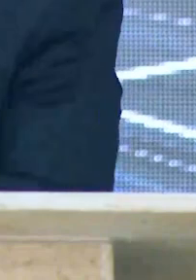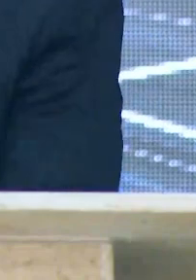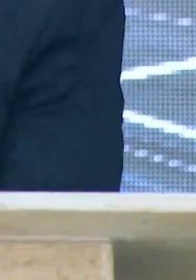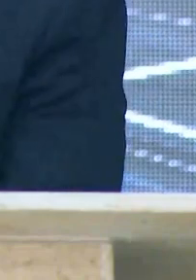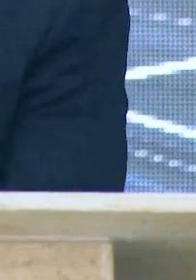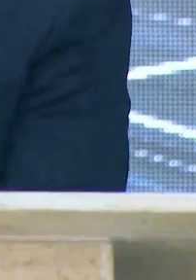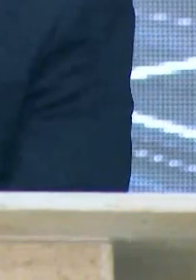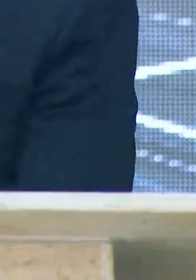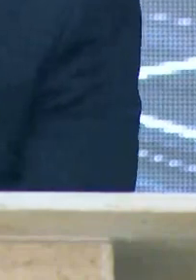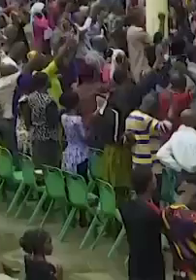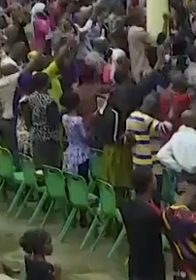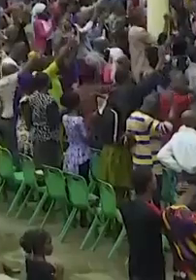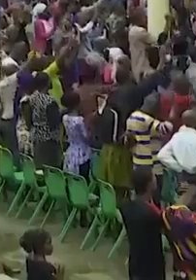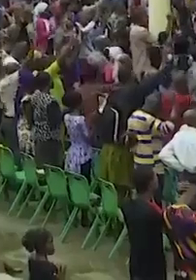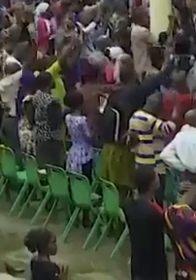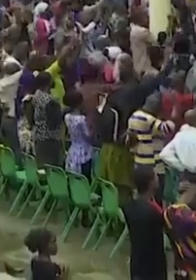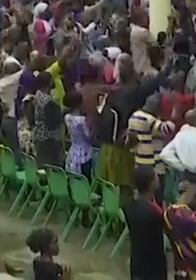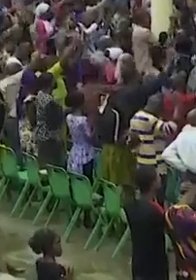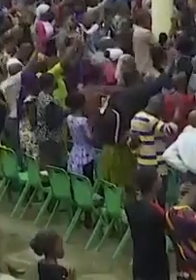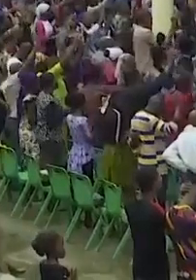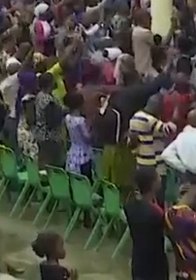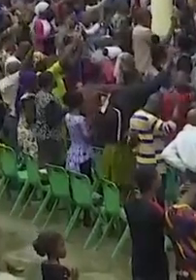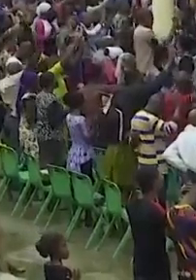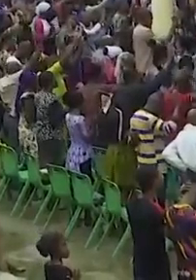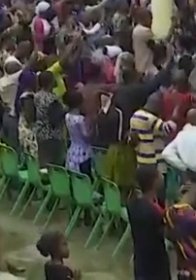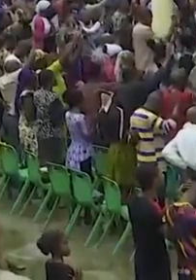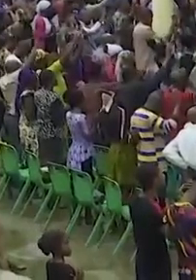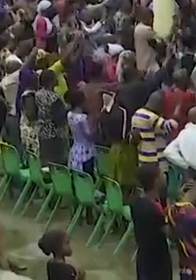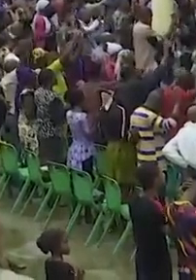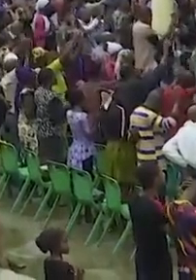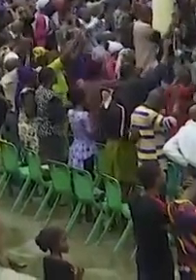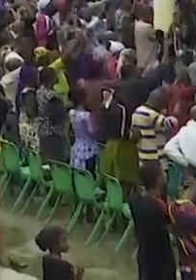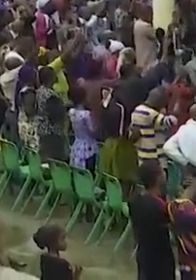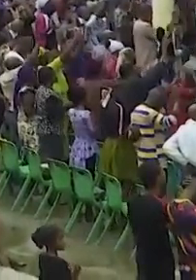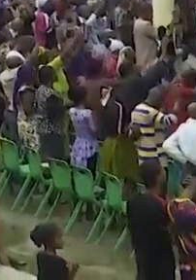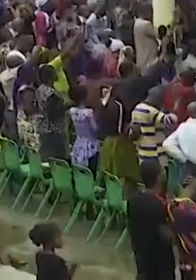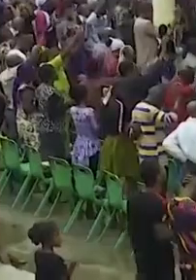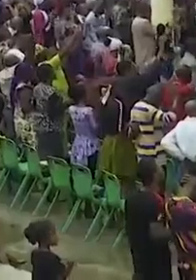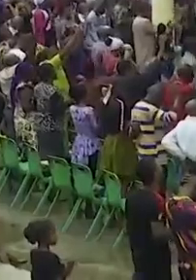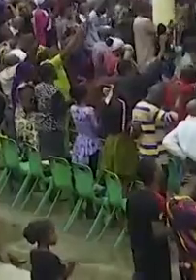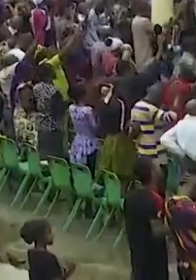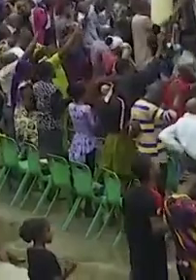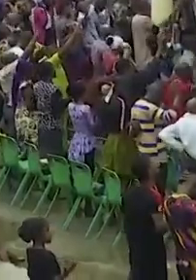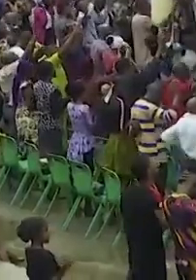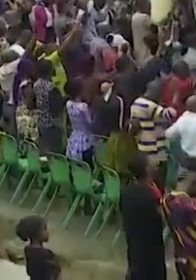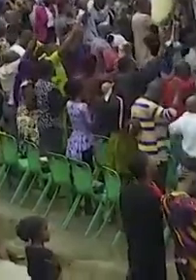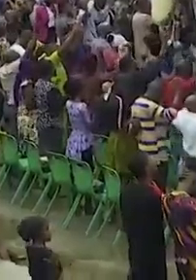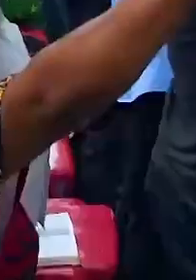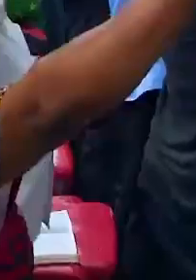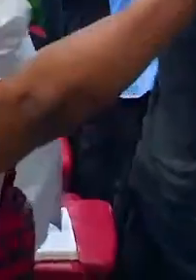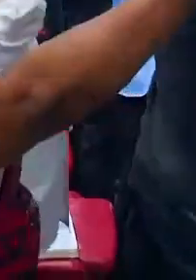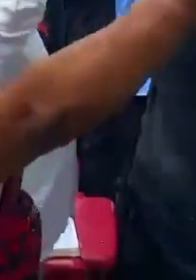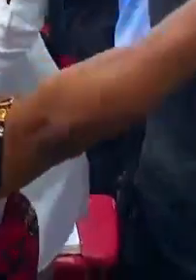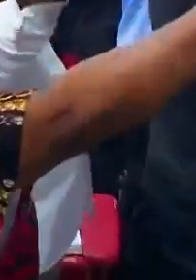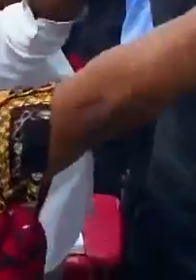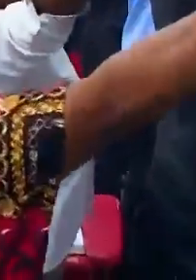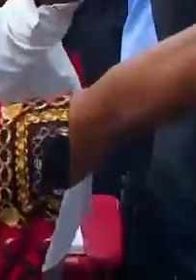is done. In Jesus' name we pray.